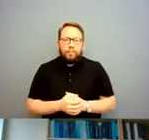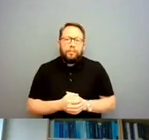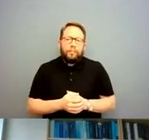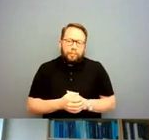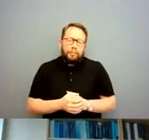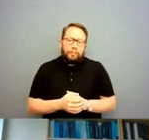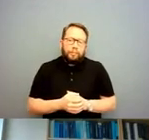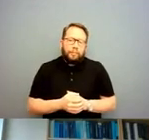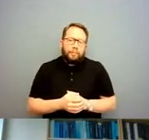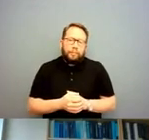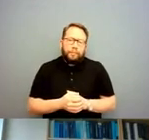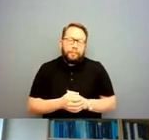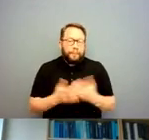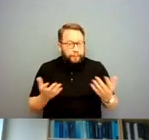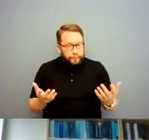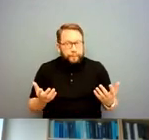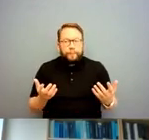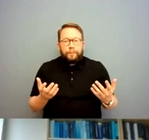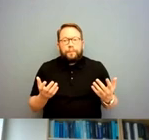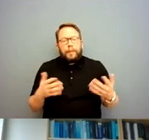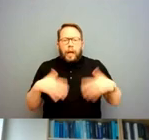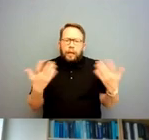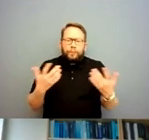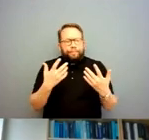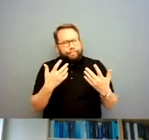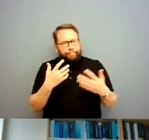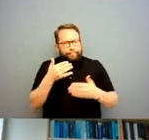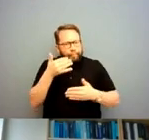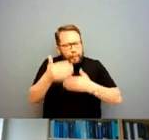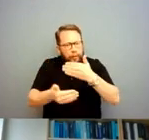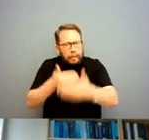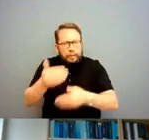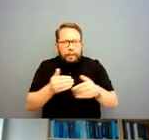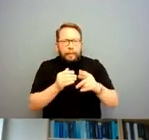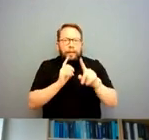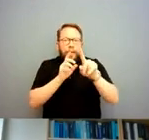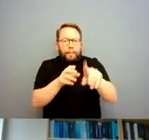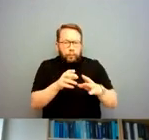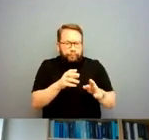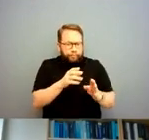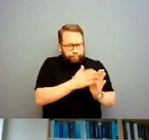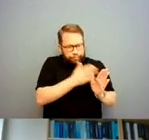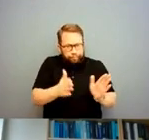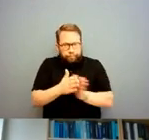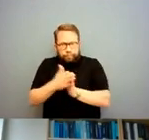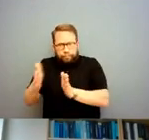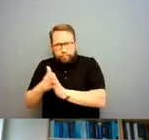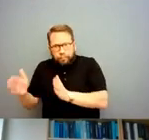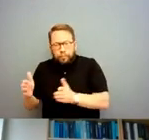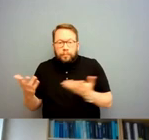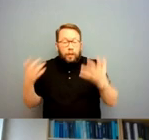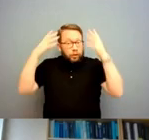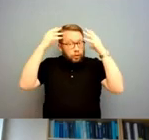reporting on how they are implementing, for instance, when it comes to the rights of Sami with disabilities